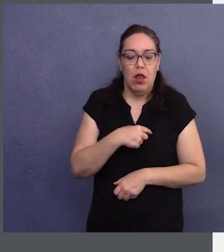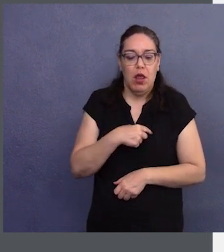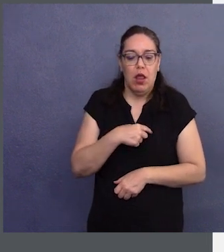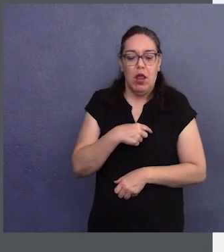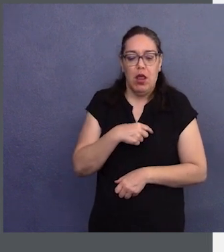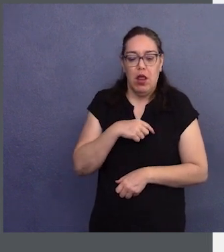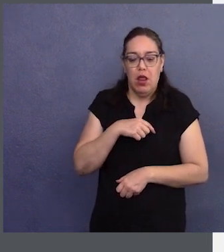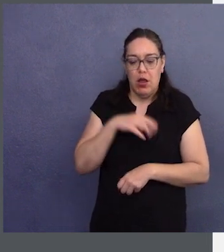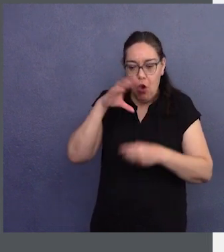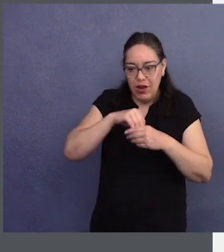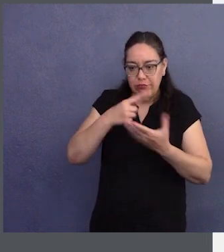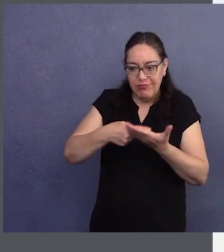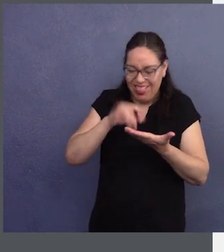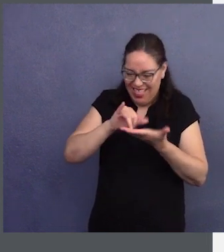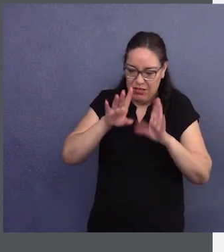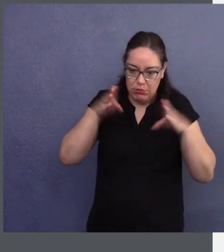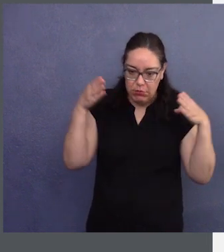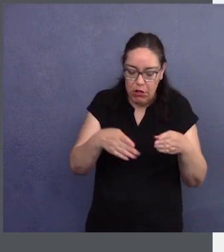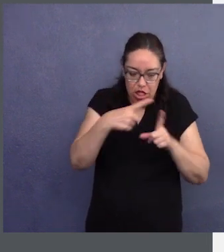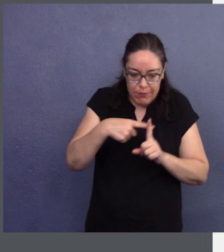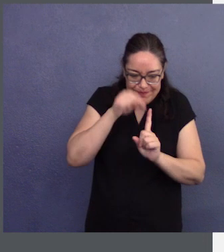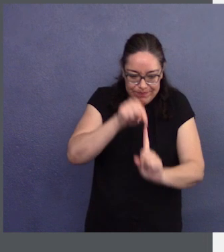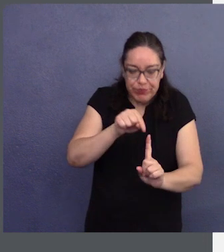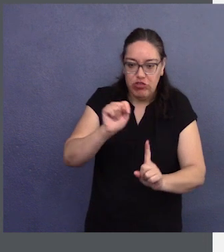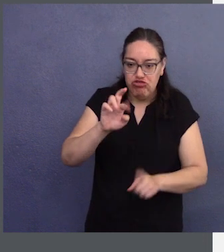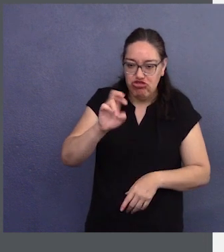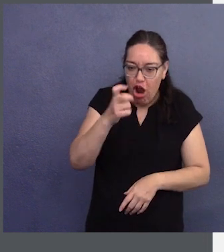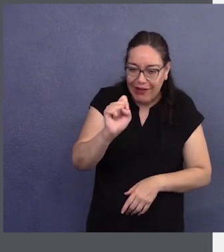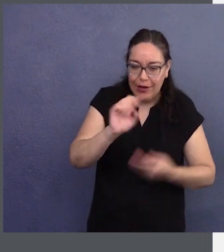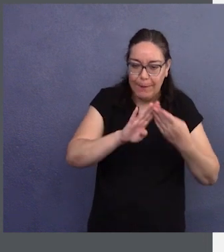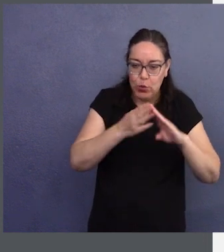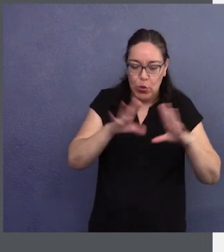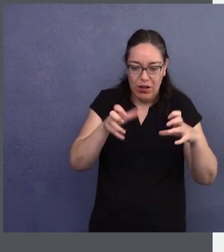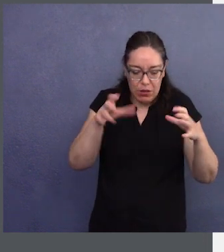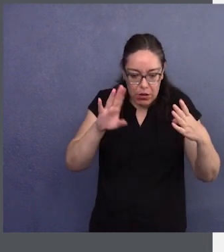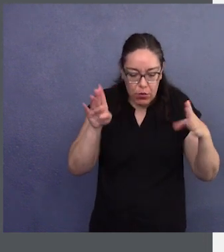this is the target community, right? So when we look at the target communities,